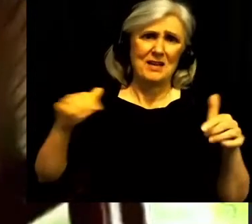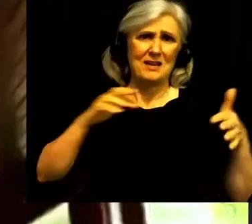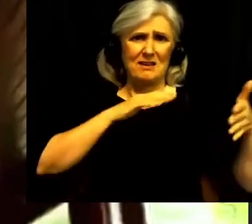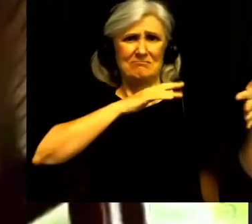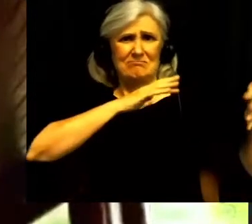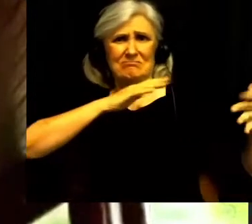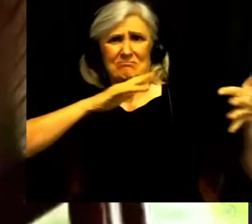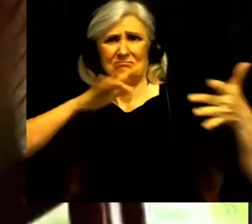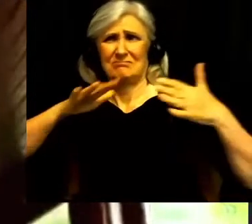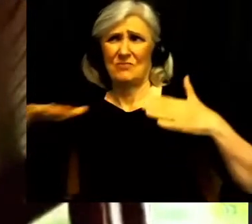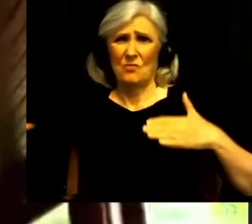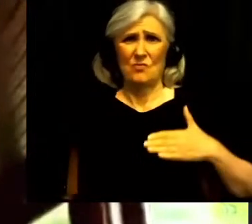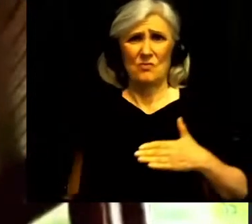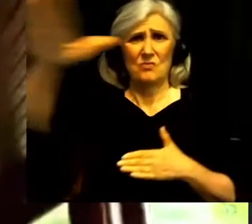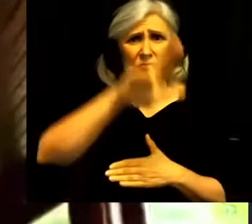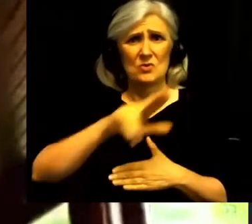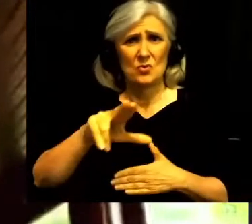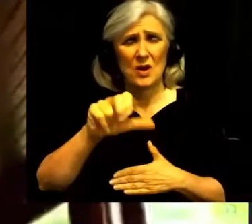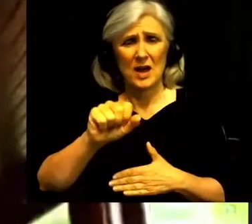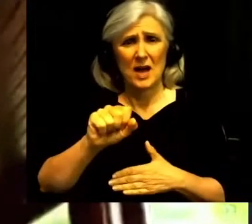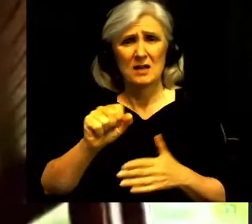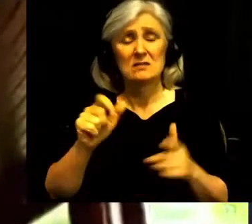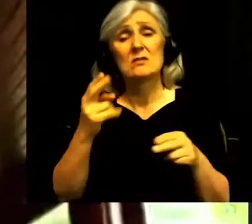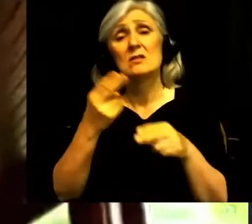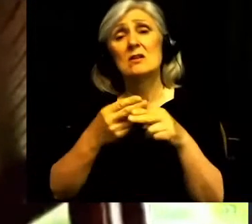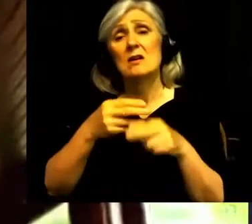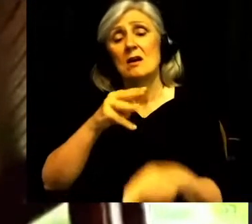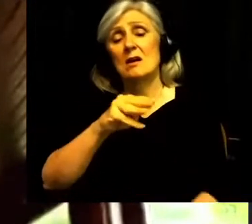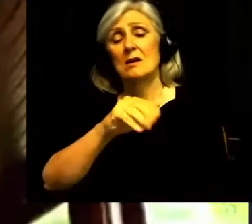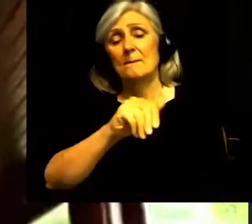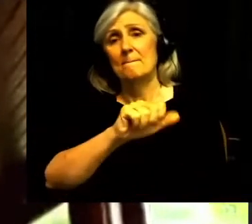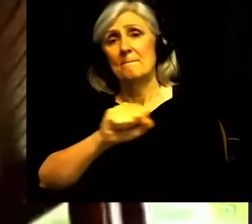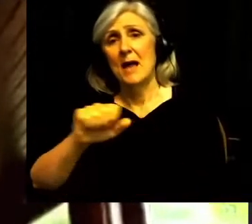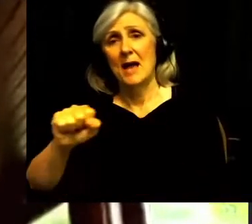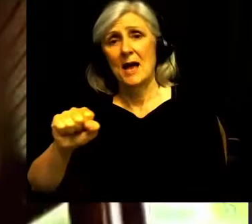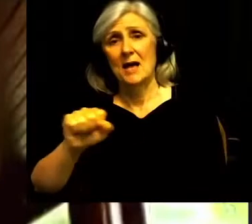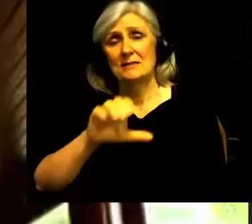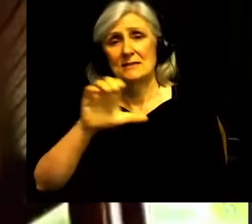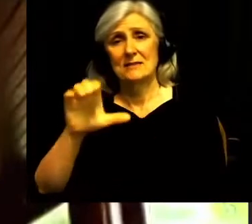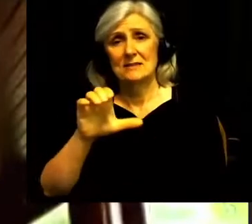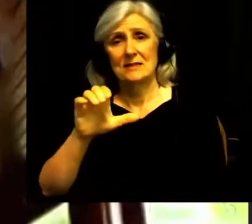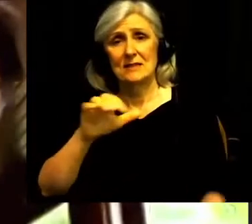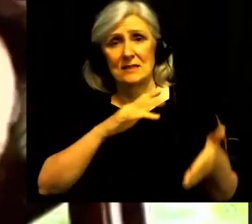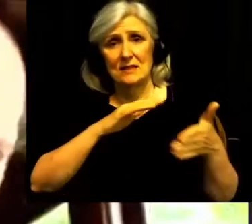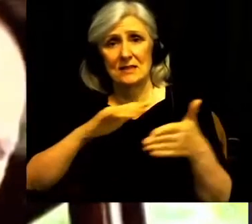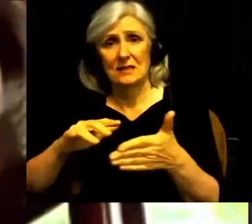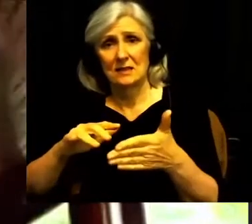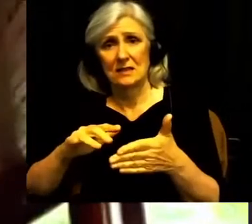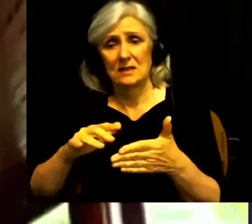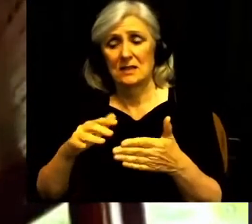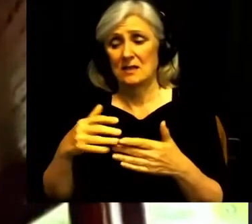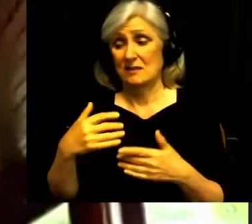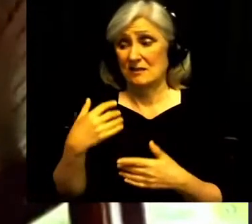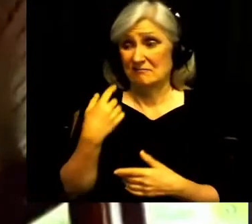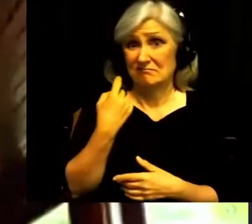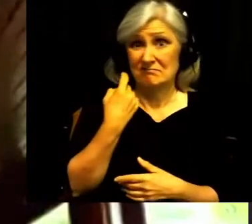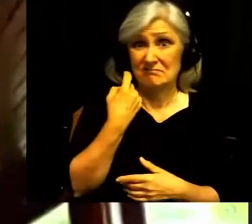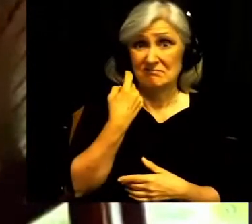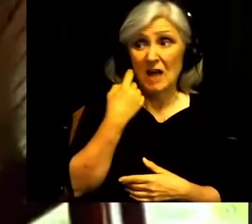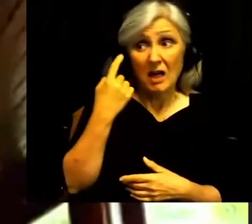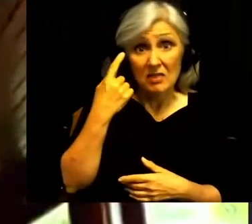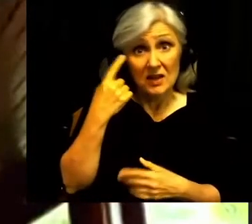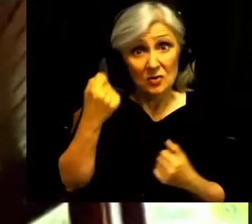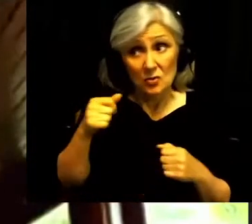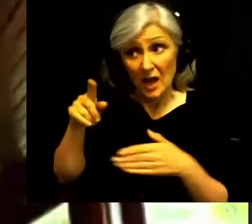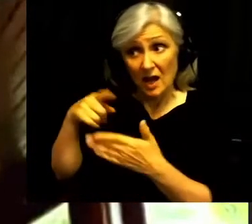report these data on their COVID data tracker. And Wisconsin, at the last I checked, you can look up for the